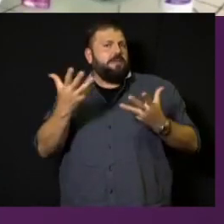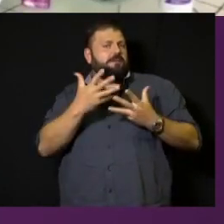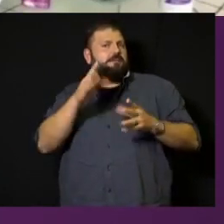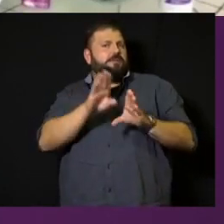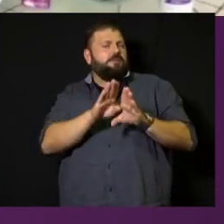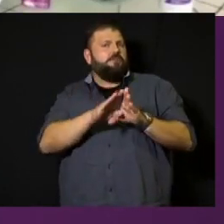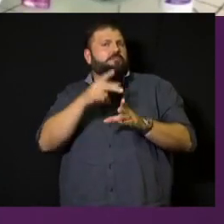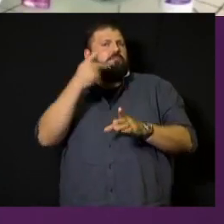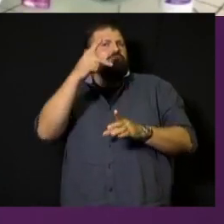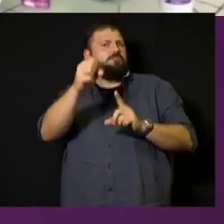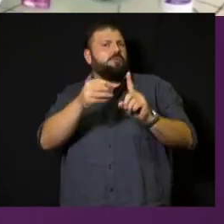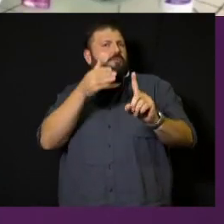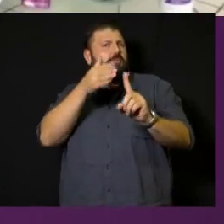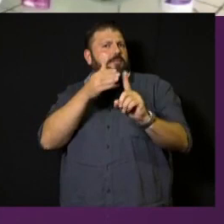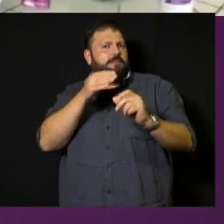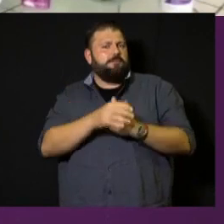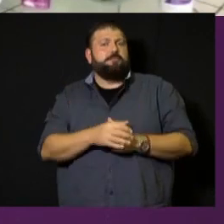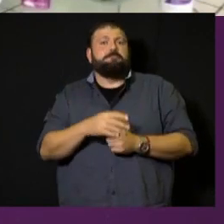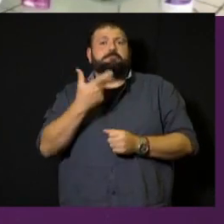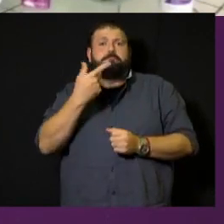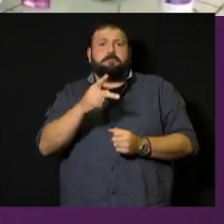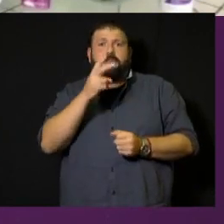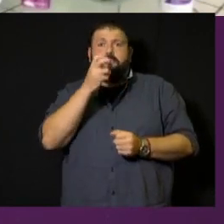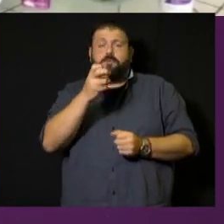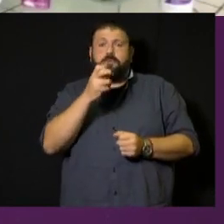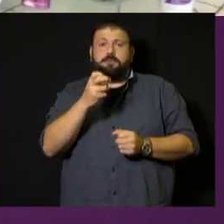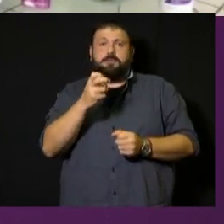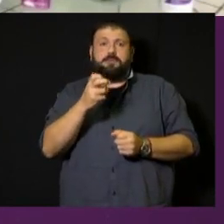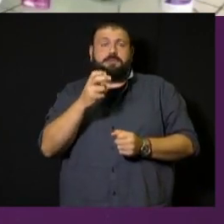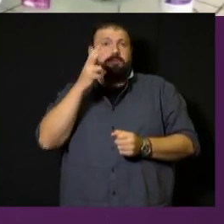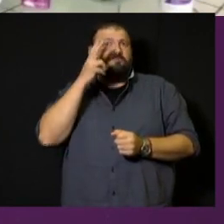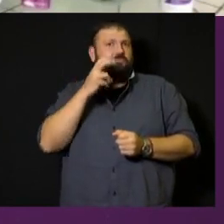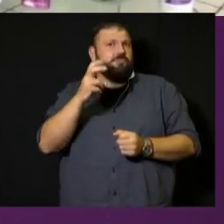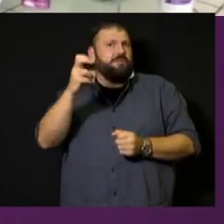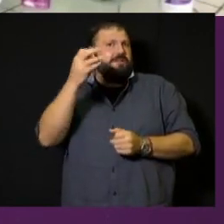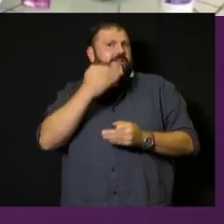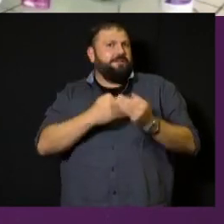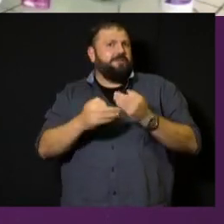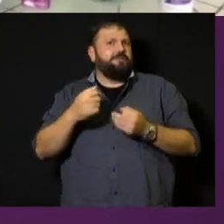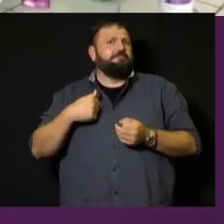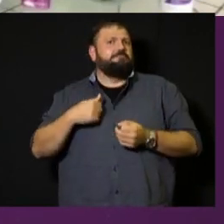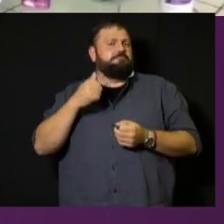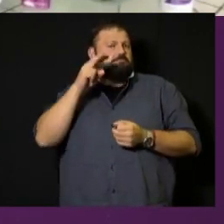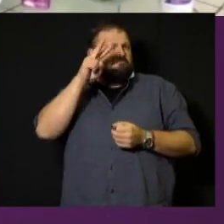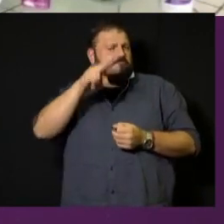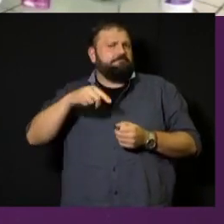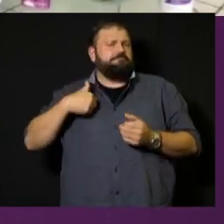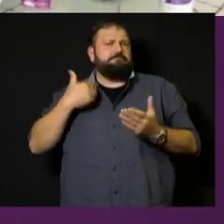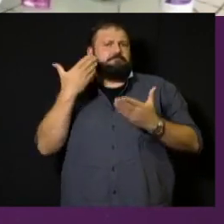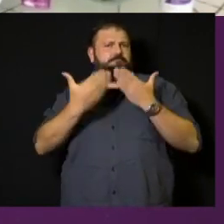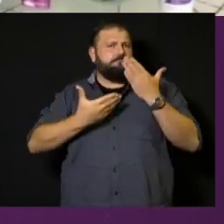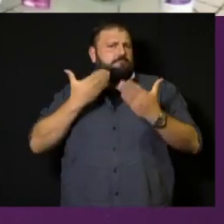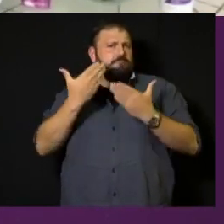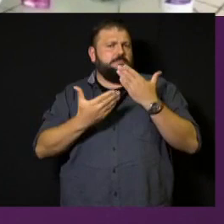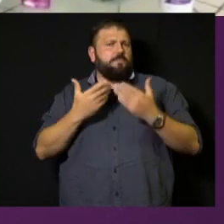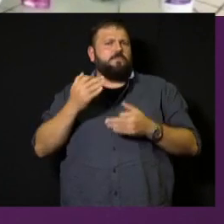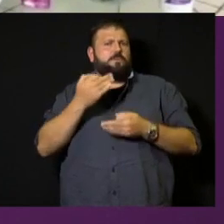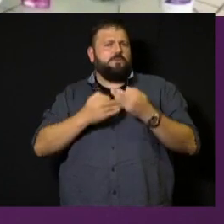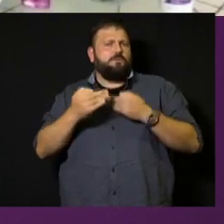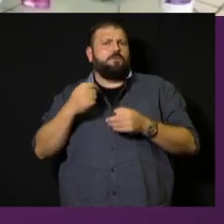achieve goals and dreams. And talking about dreams, I took